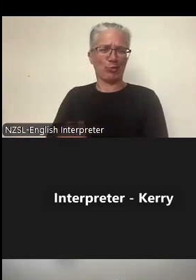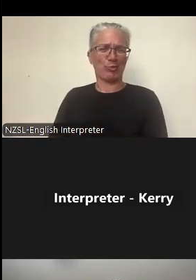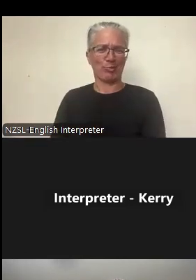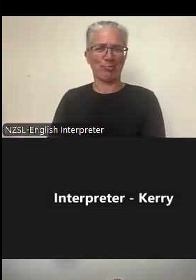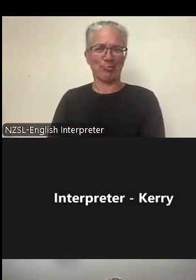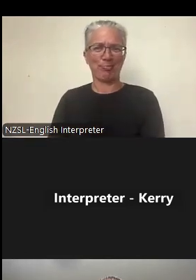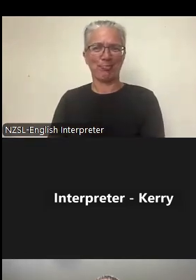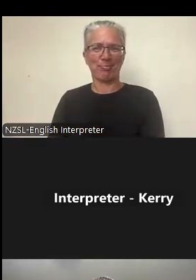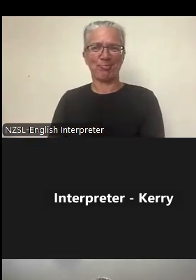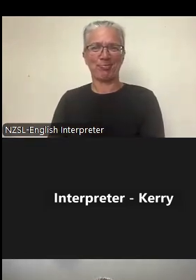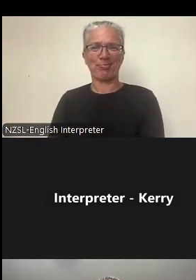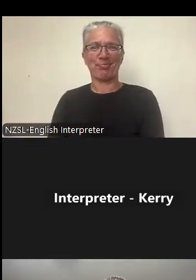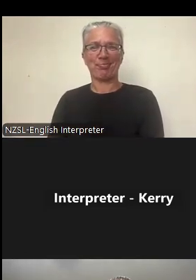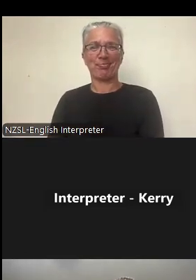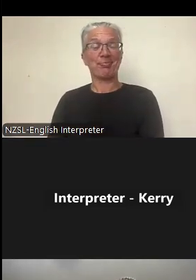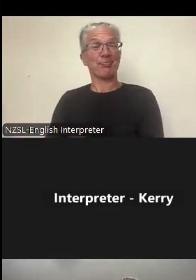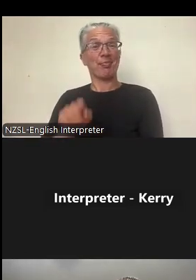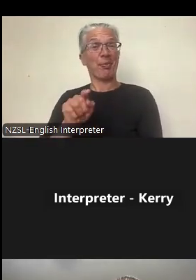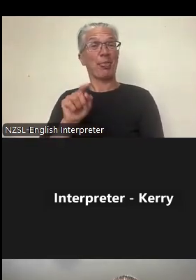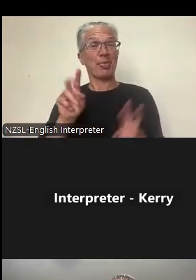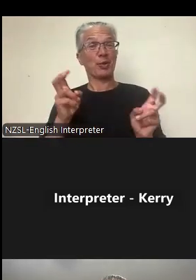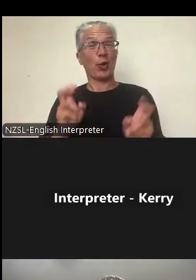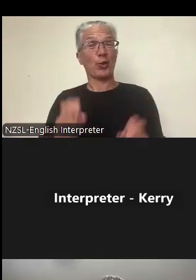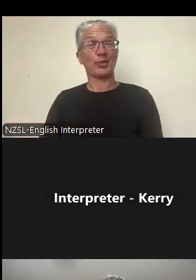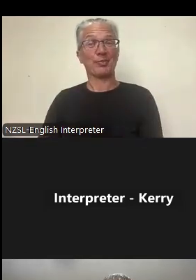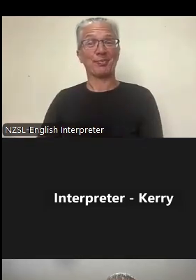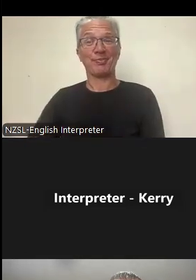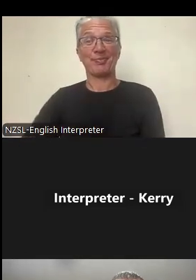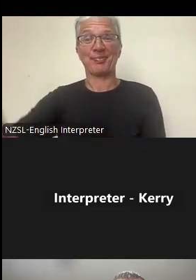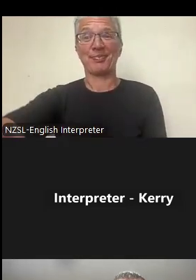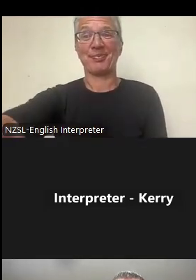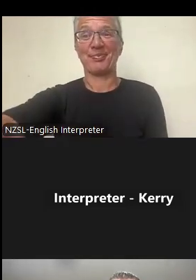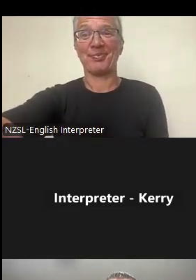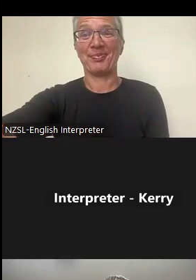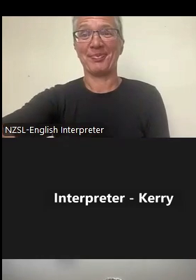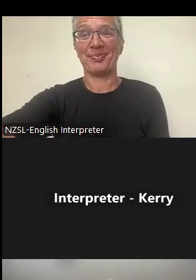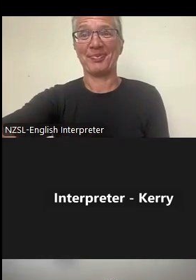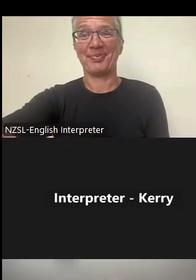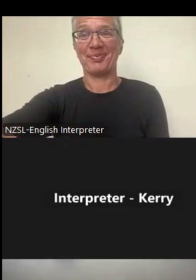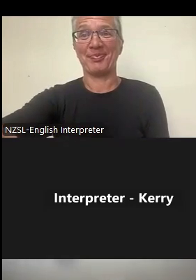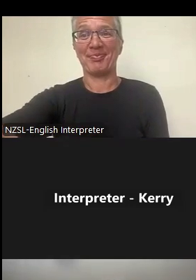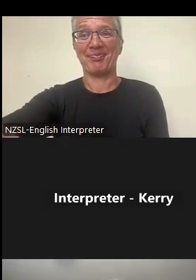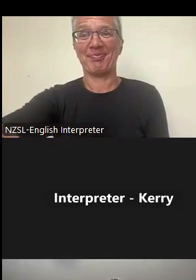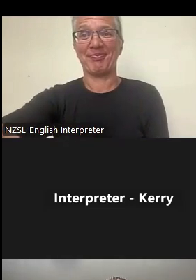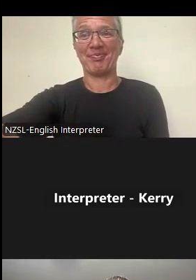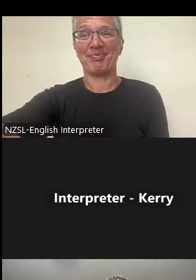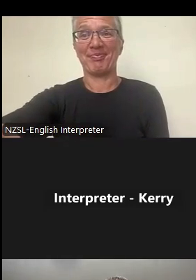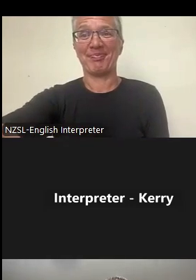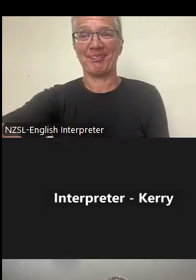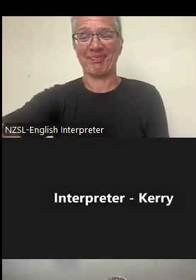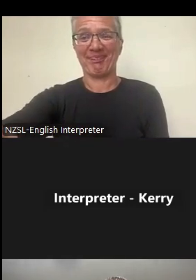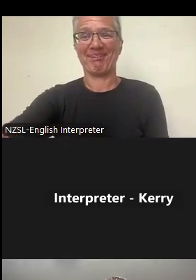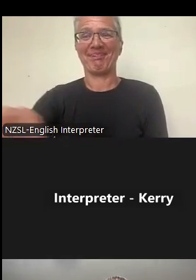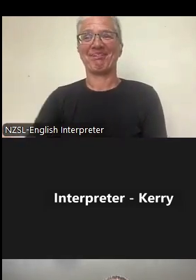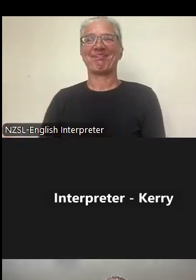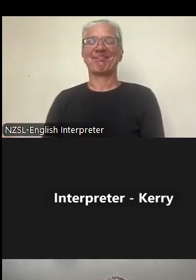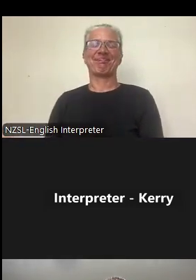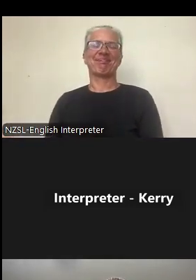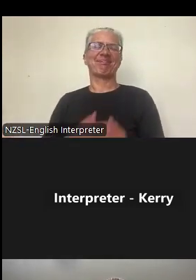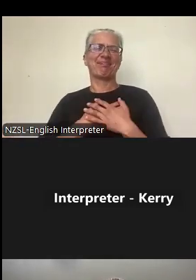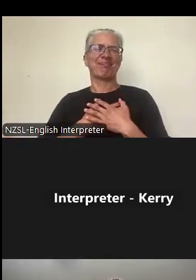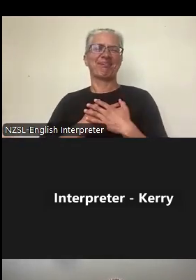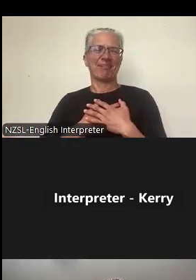So I really love this quote, and Mark sort of touched on this, that change is really the only constant